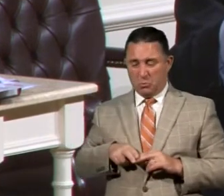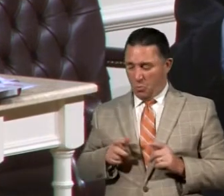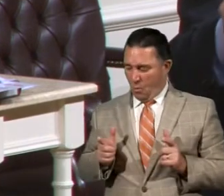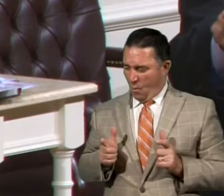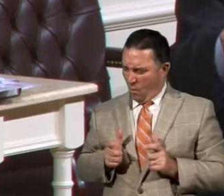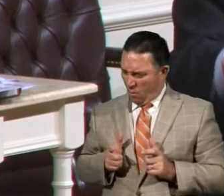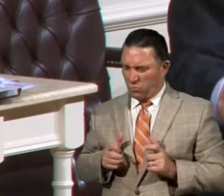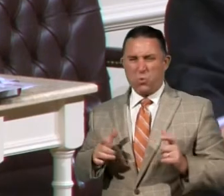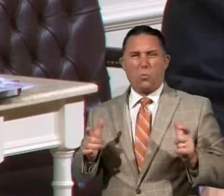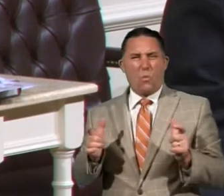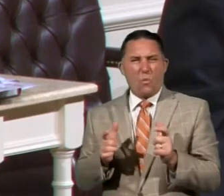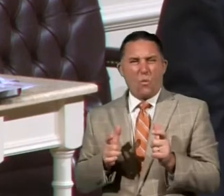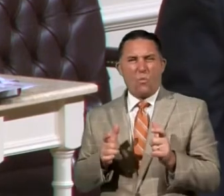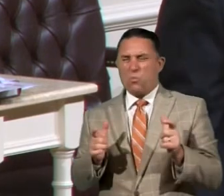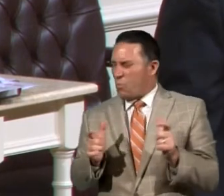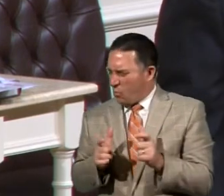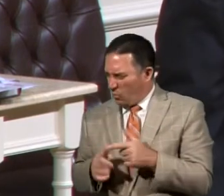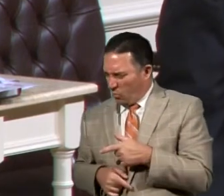Puny.